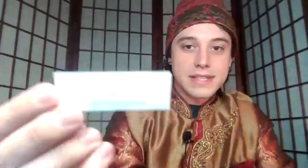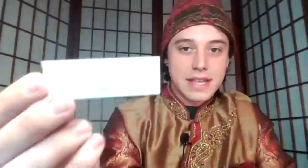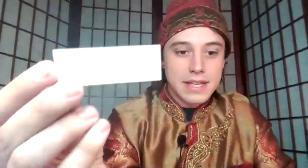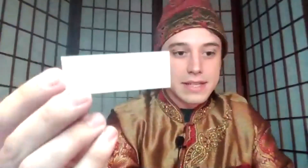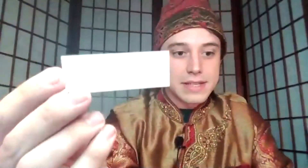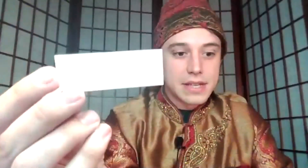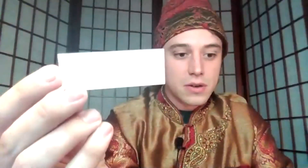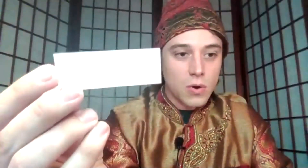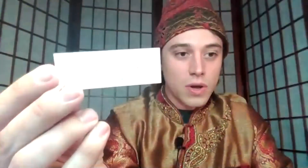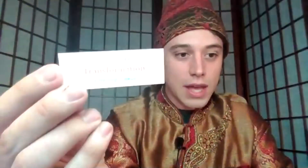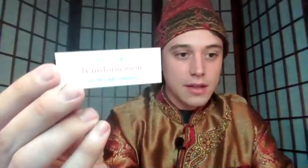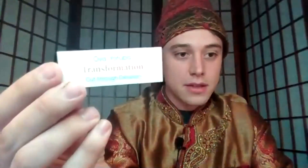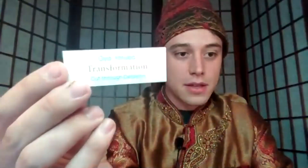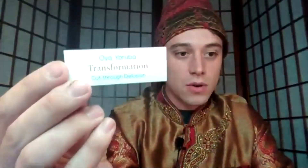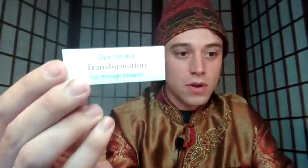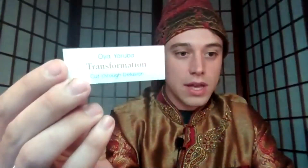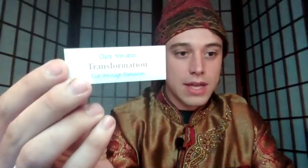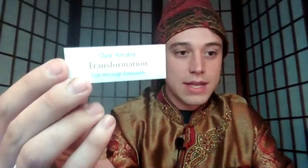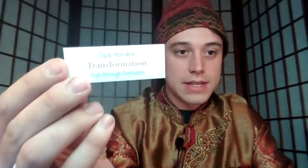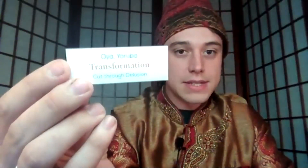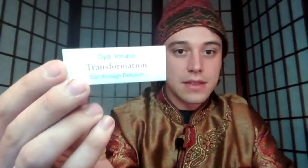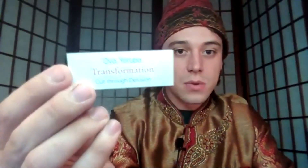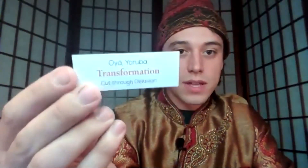So this is Oya. And